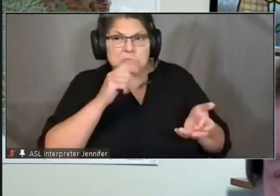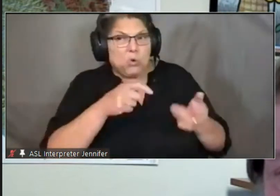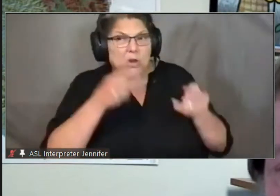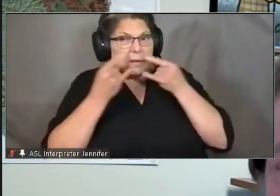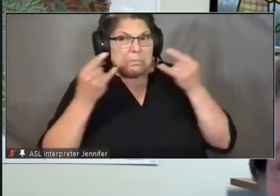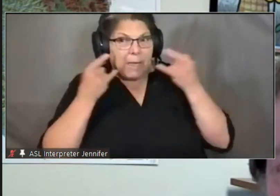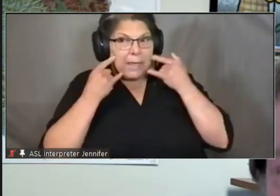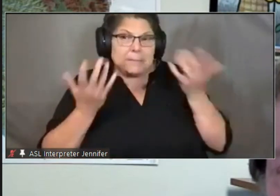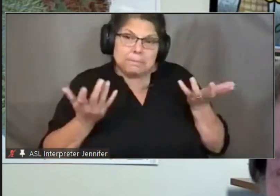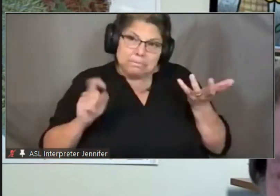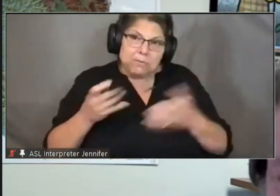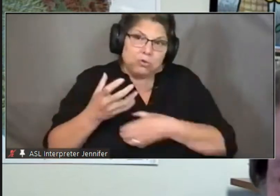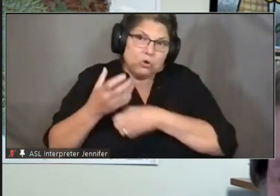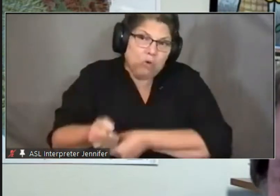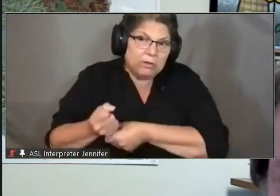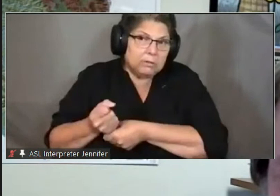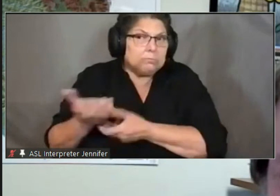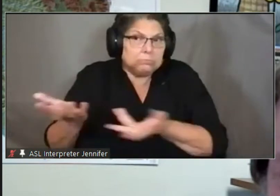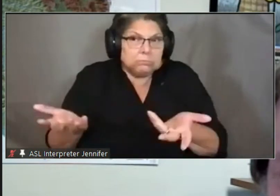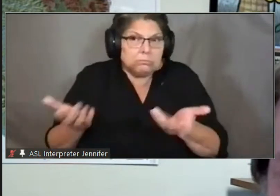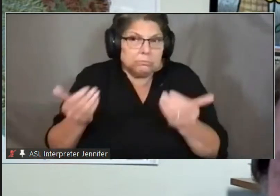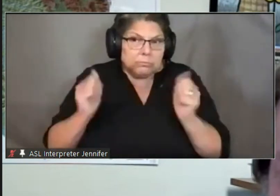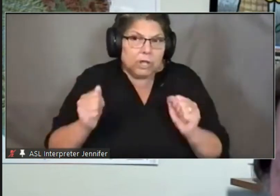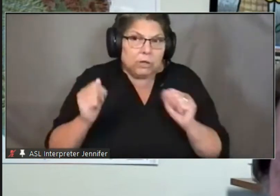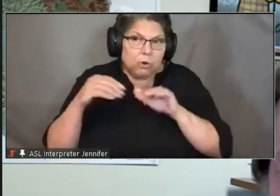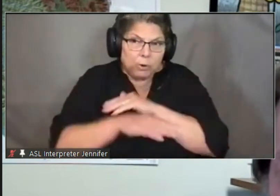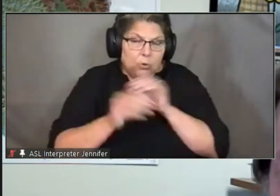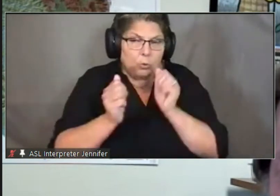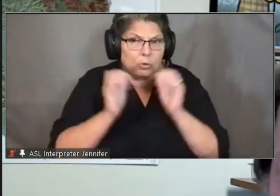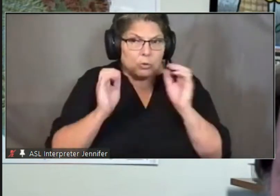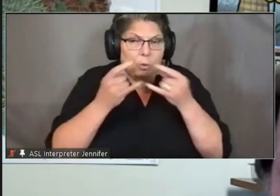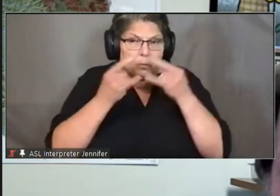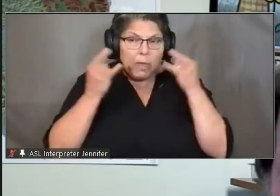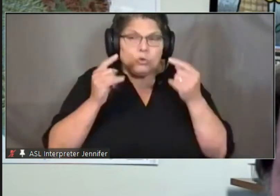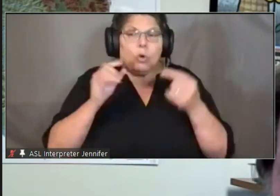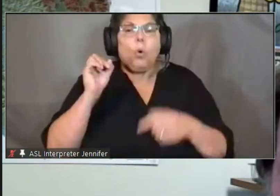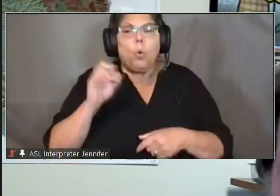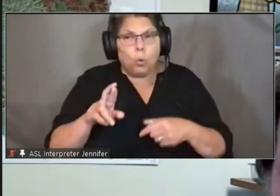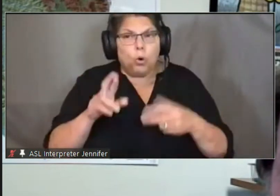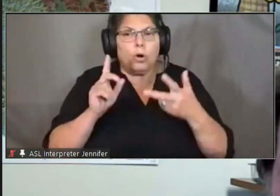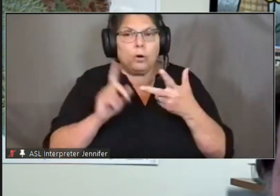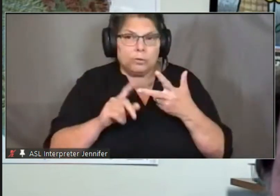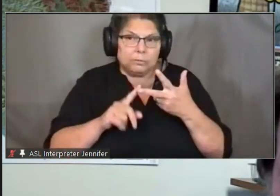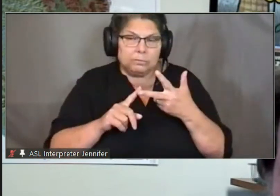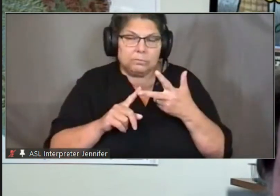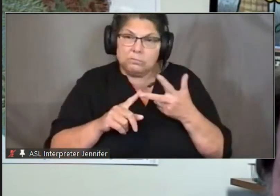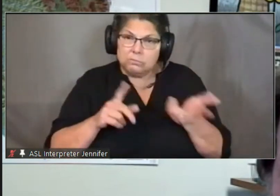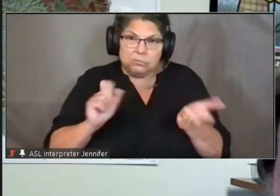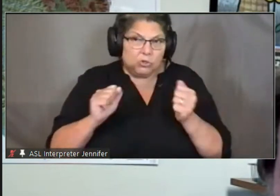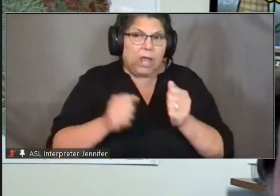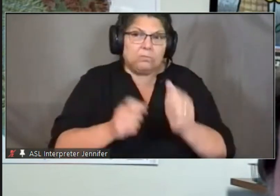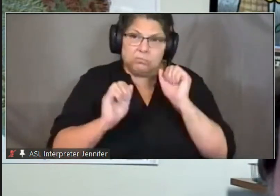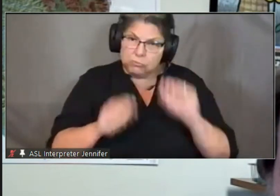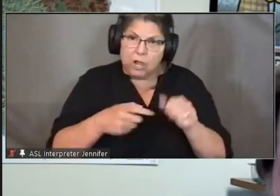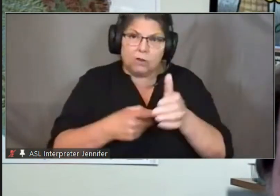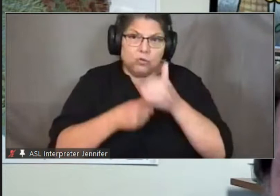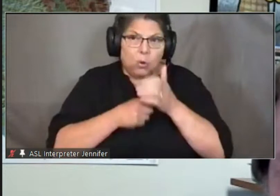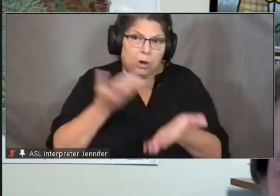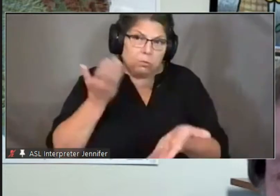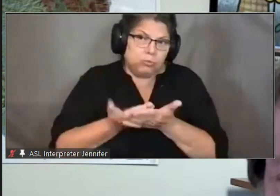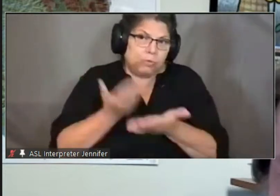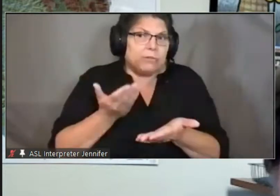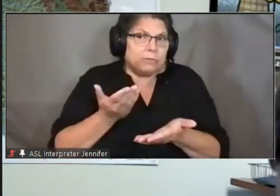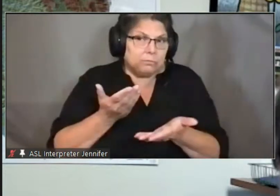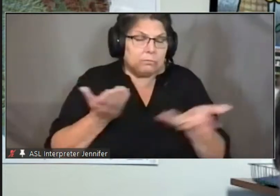a mask, they can go without a mask. Or third, implement some form of verification system to determine,